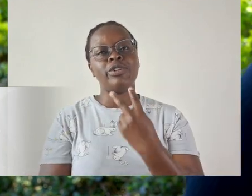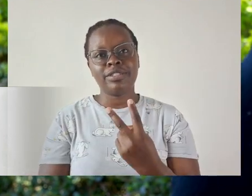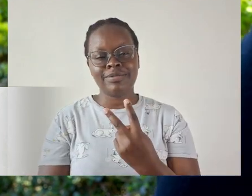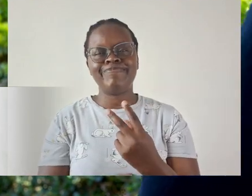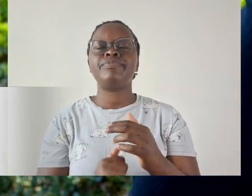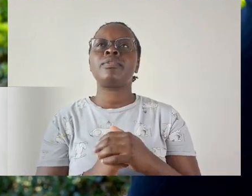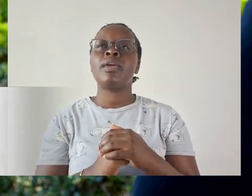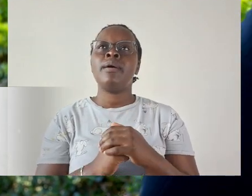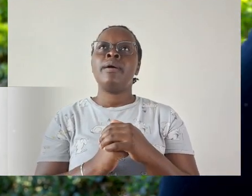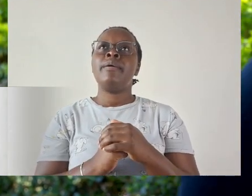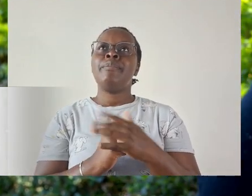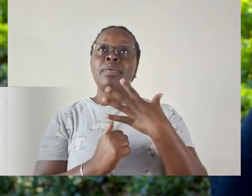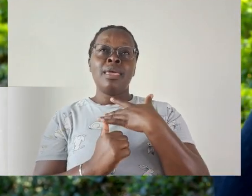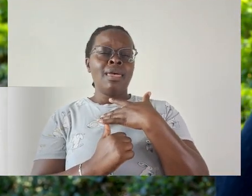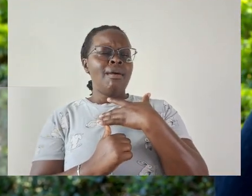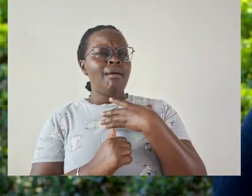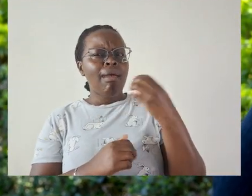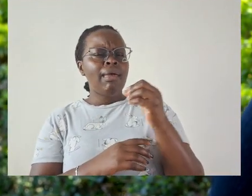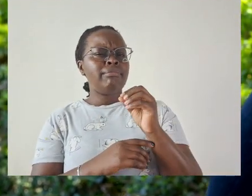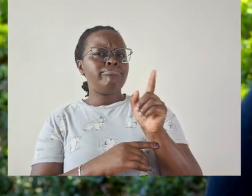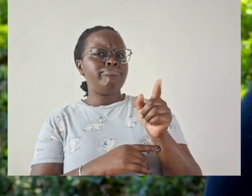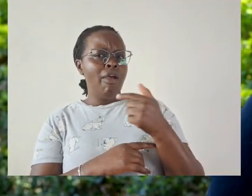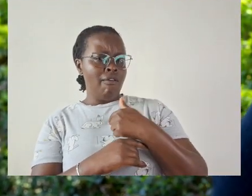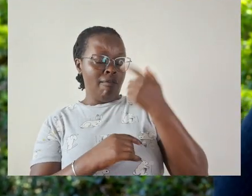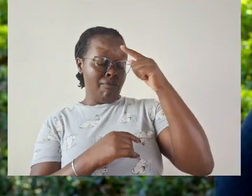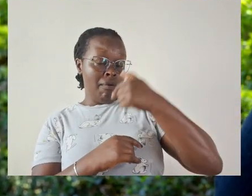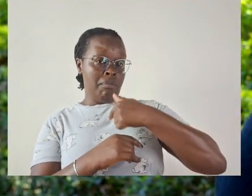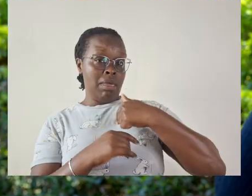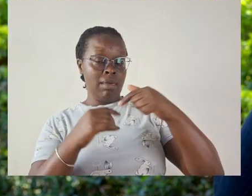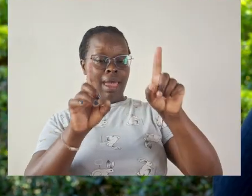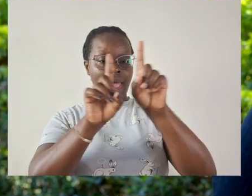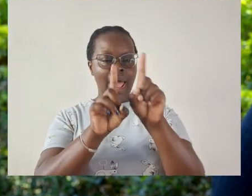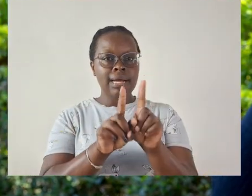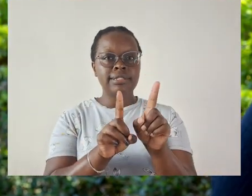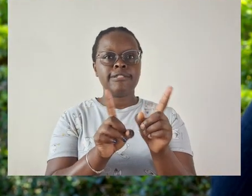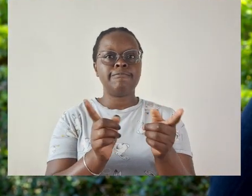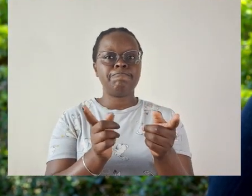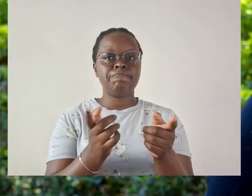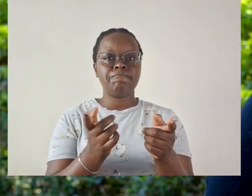voices. And for me, as an